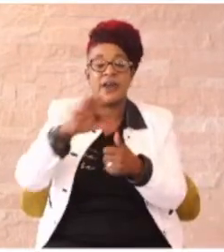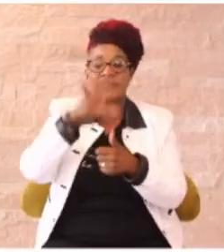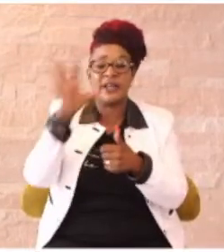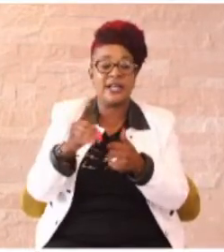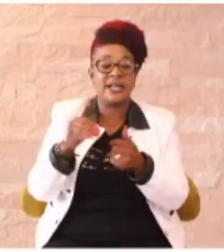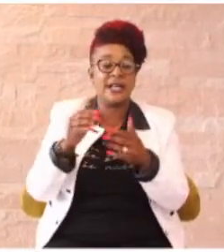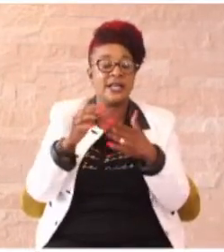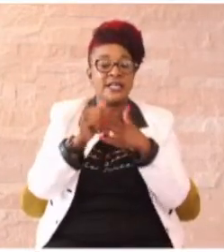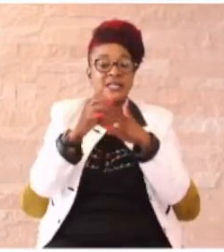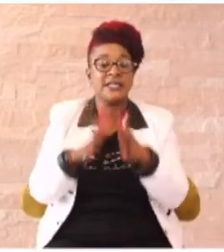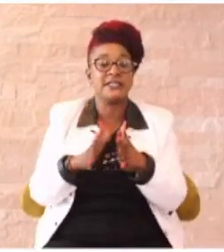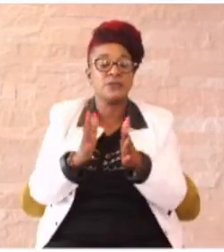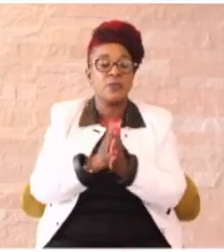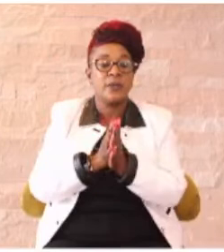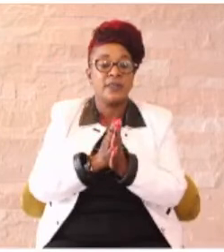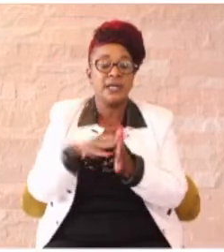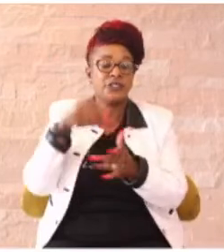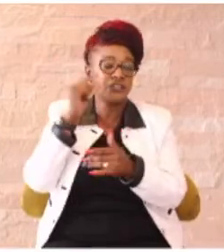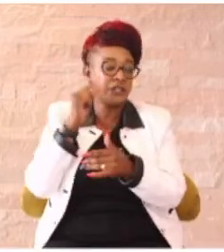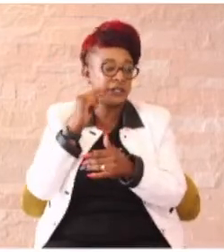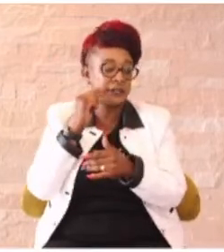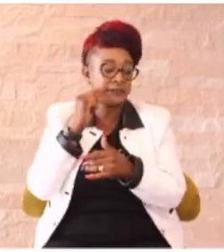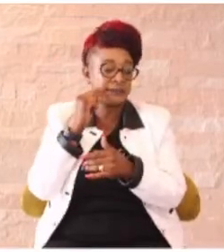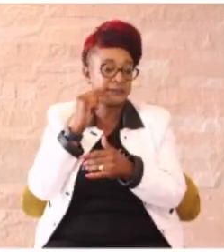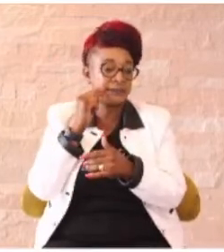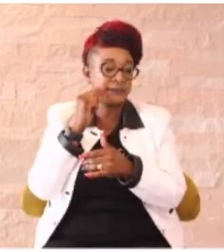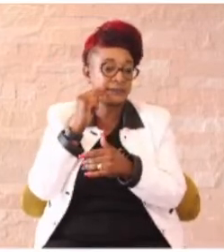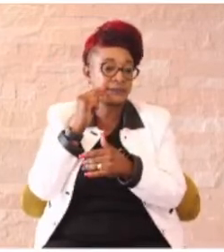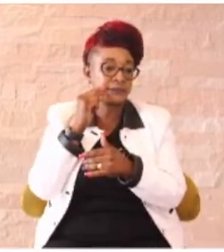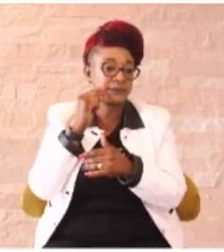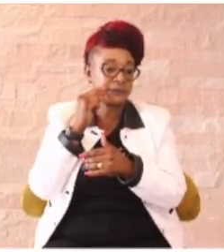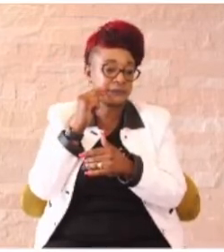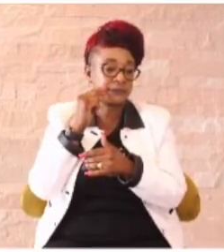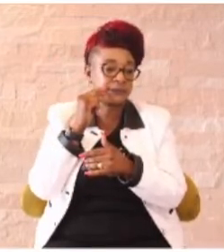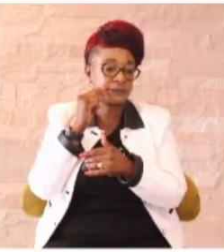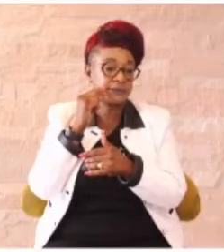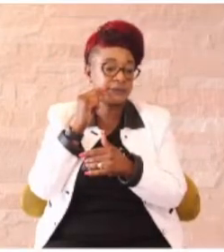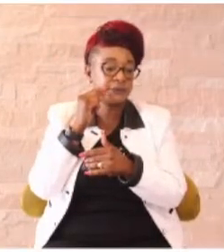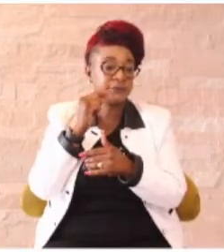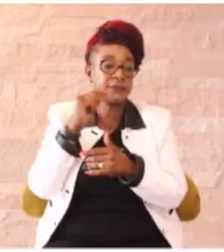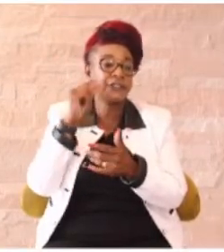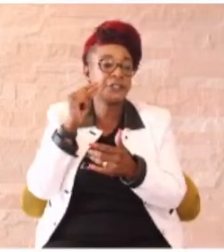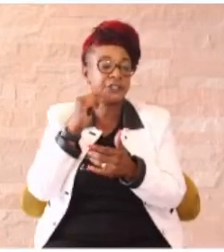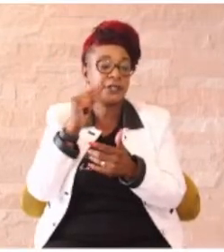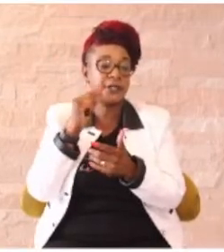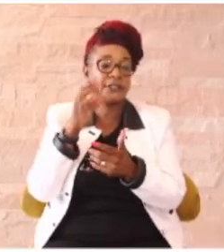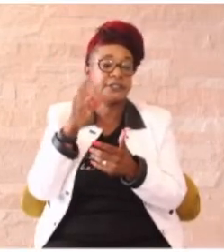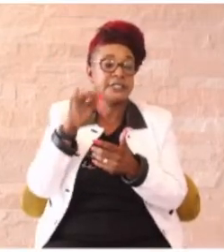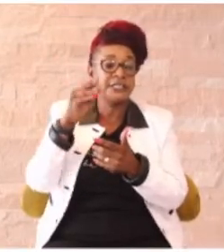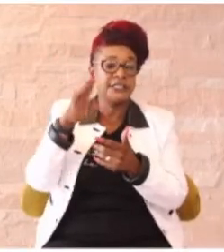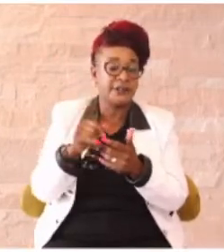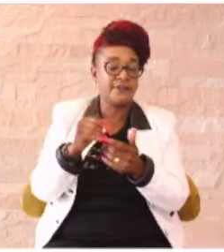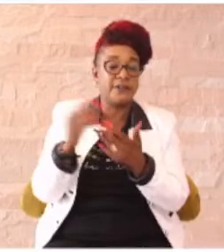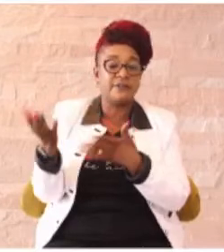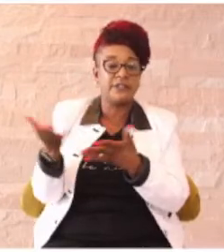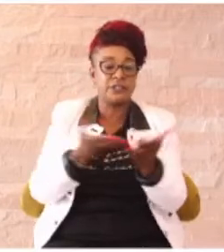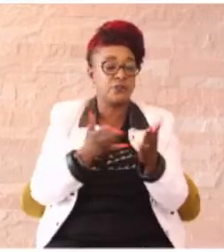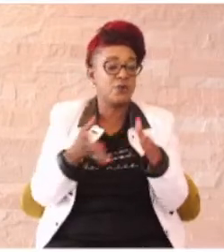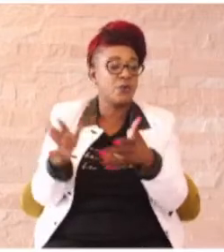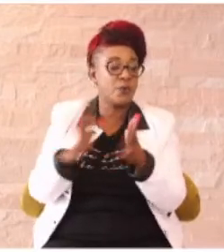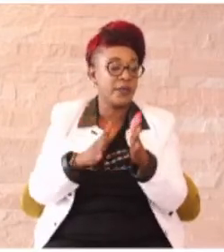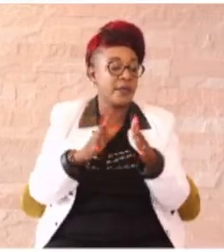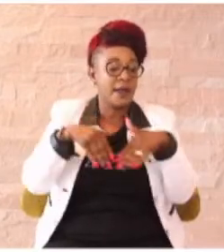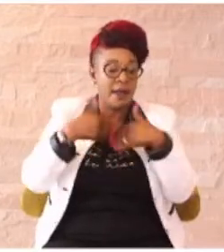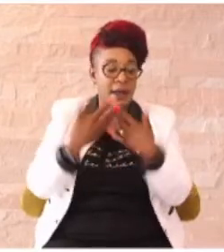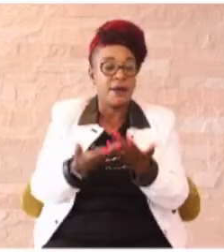his gender, like his gender insensitive, he's intentional when he's